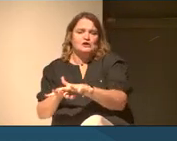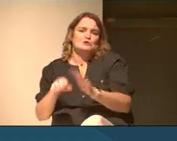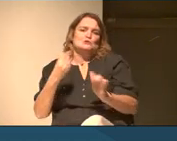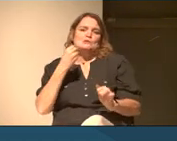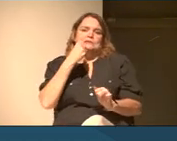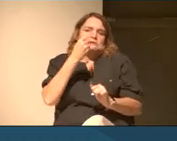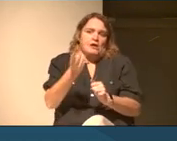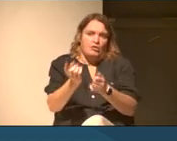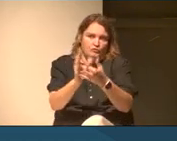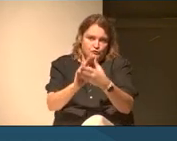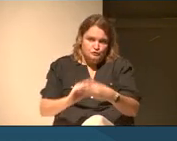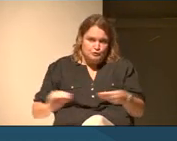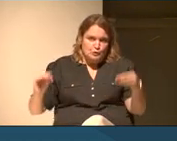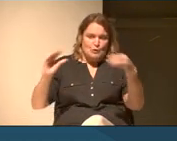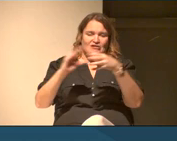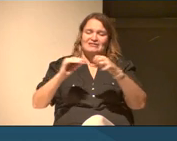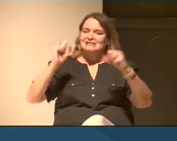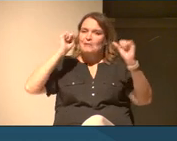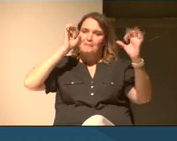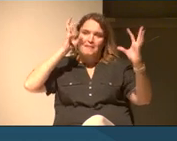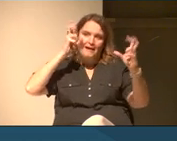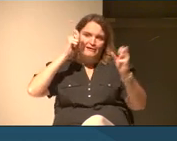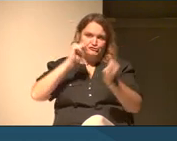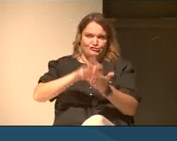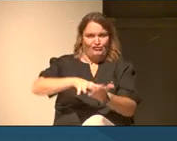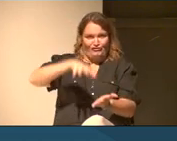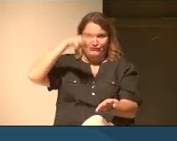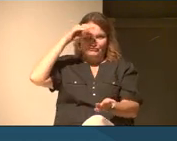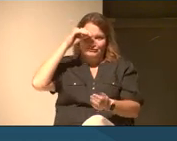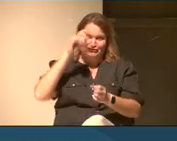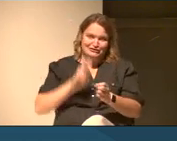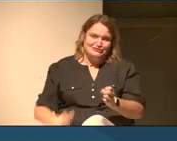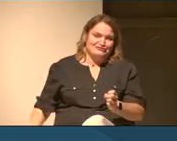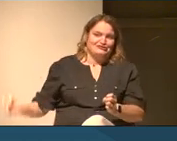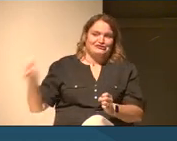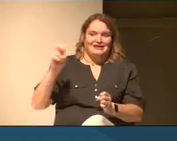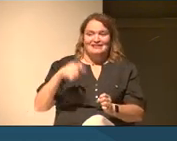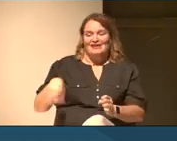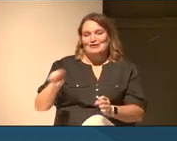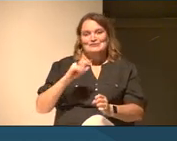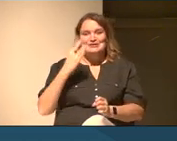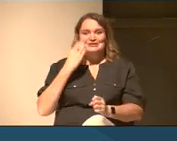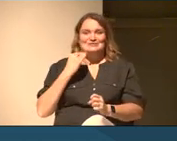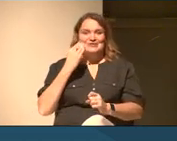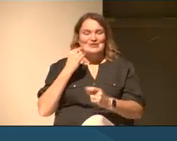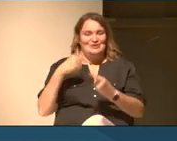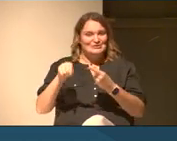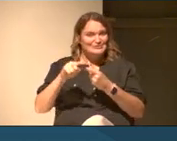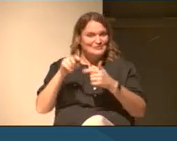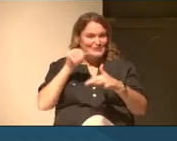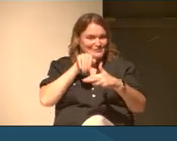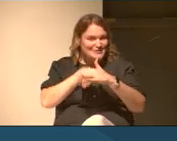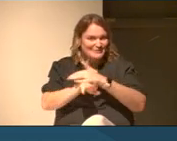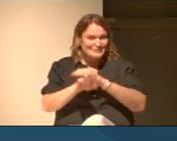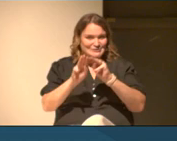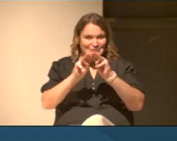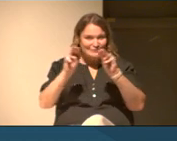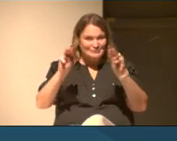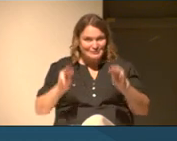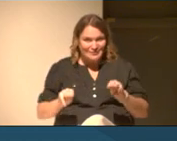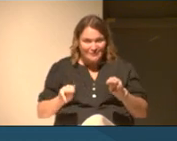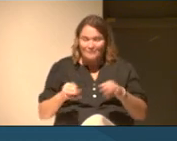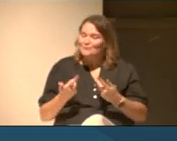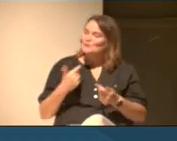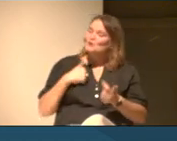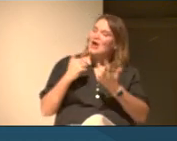journey that you all experience here at the Smithsonian. It's your experience when you're going into a museum. I really want to